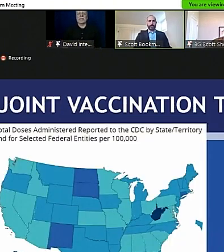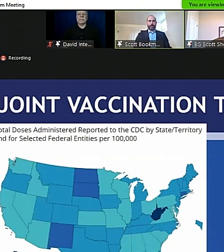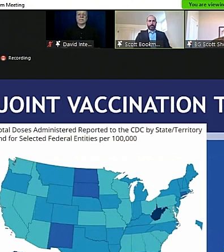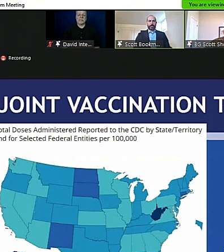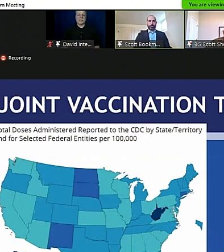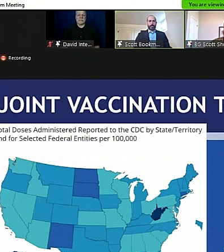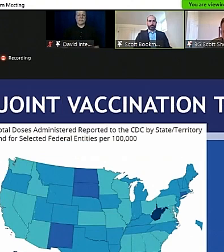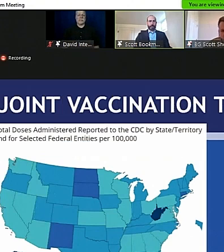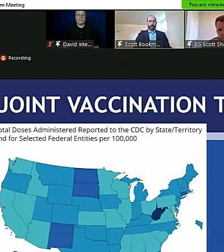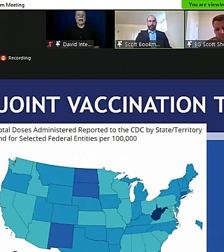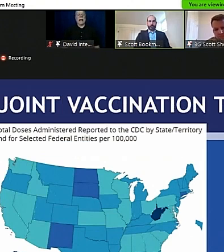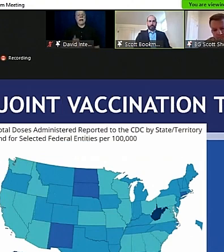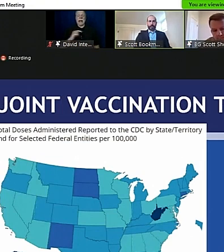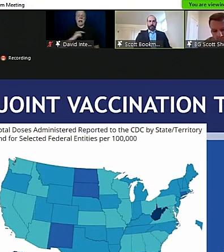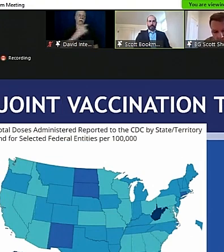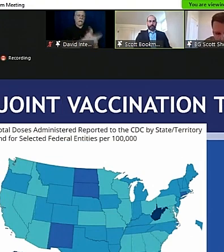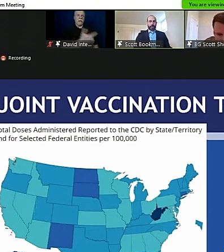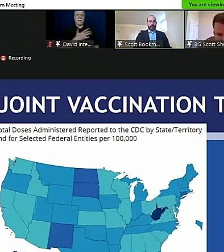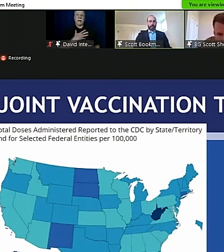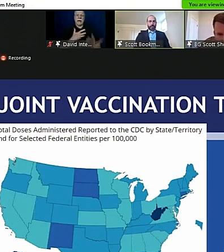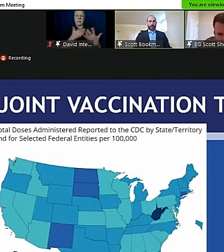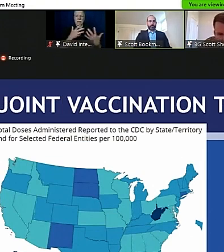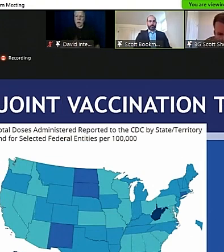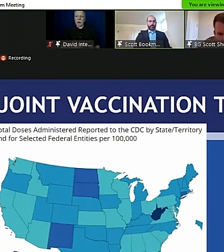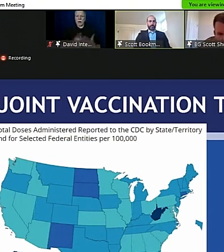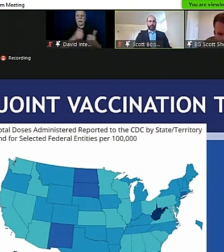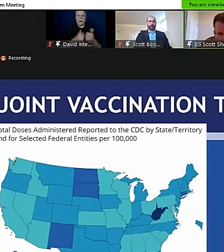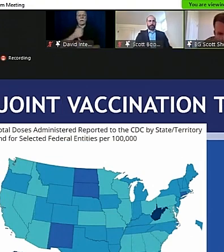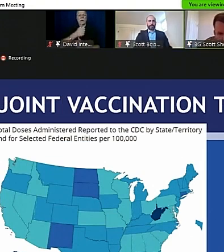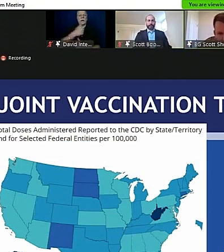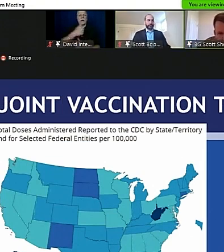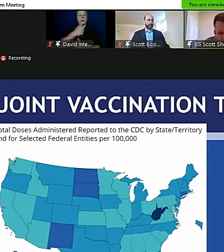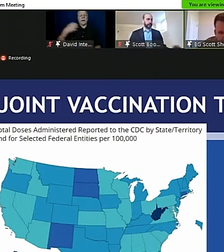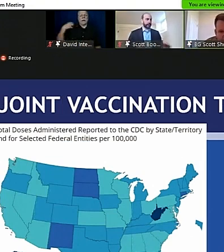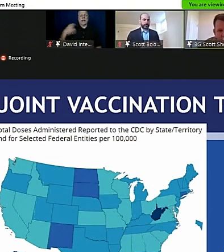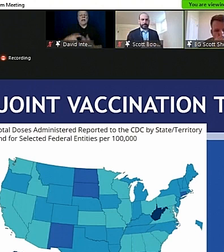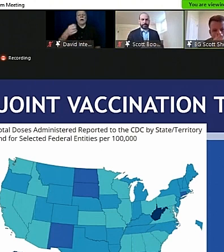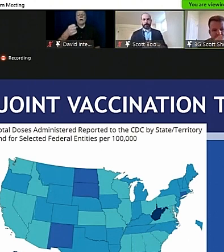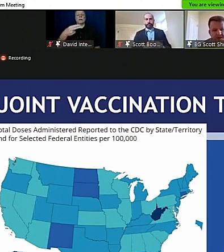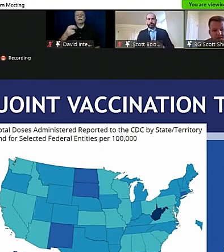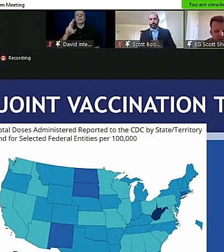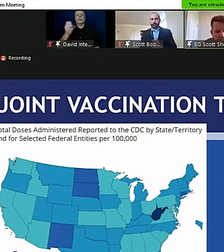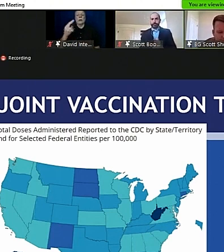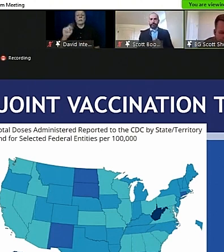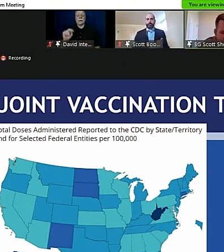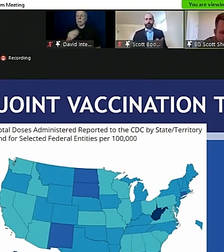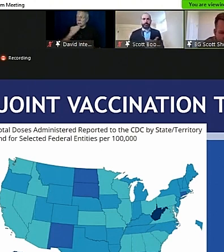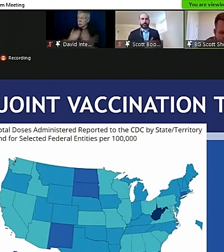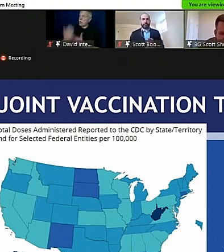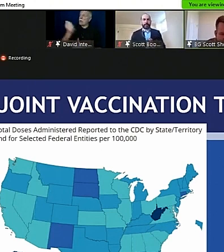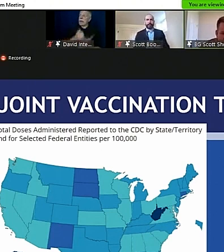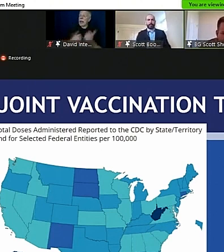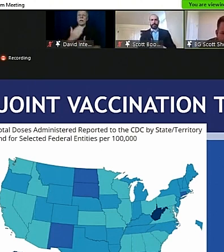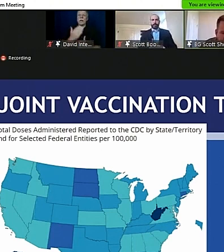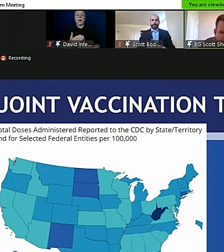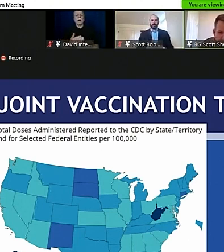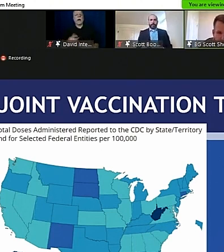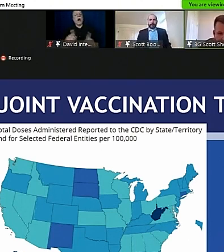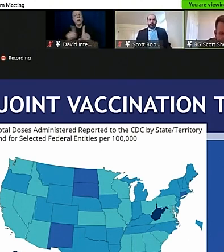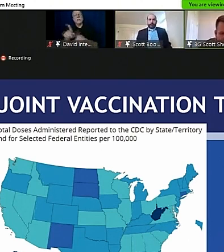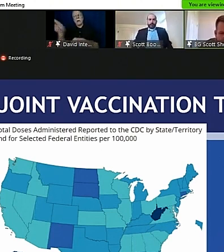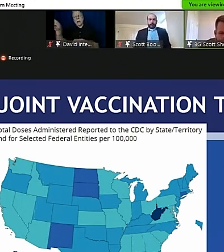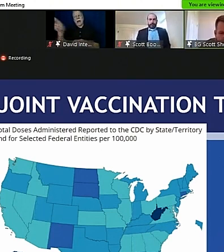And I will turn it over to my partner, Brigadier General Scott Sherman. Hey, good morning, everybody. Just want to give you a quick update. As Scott mentioned,